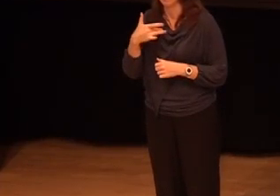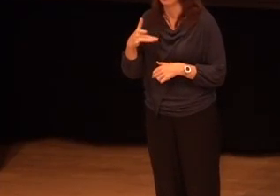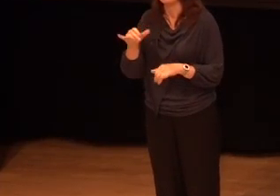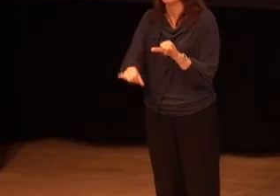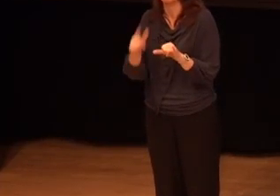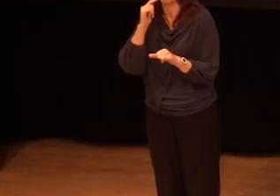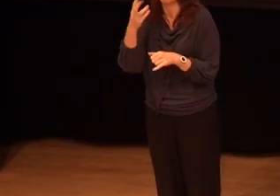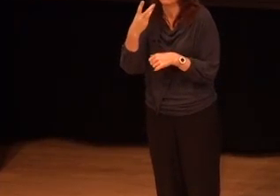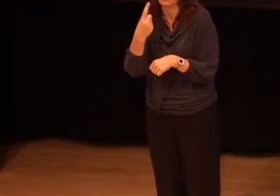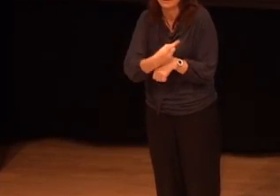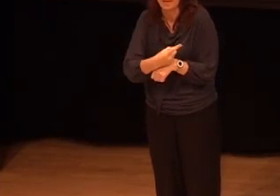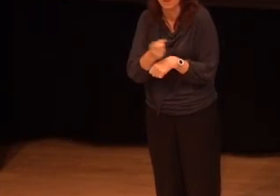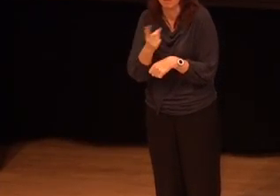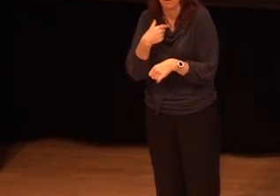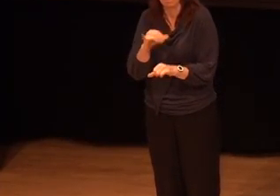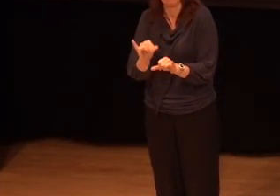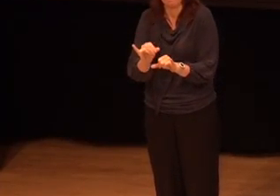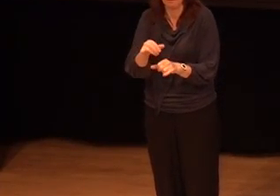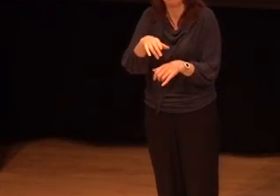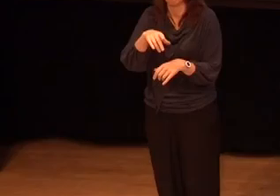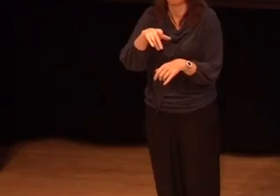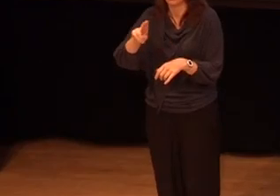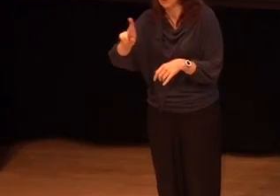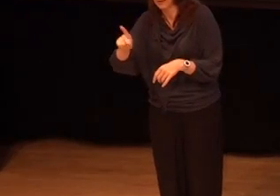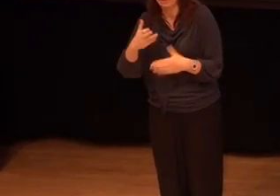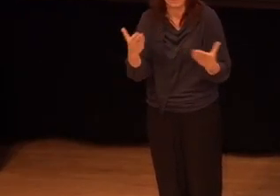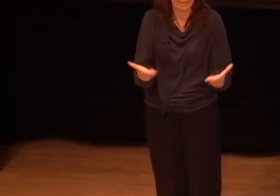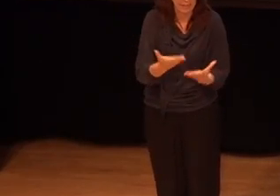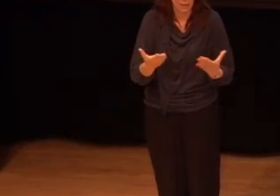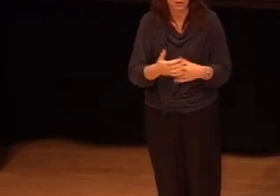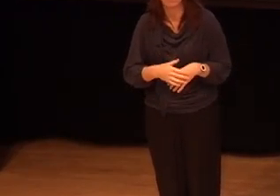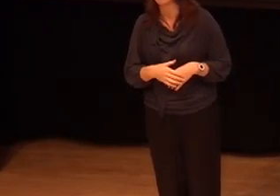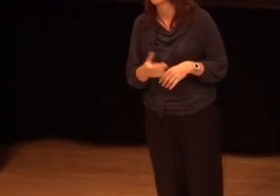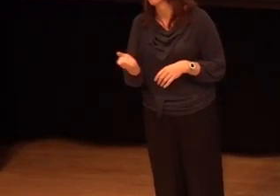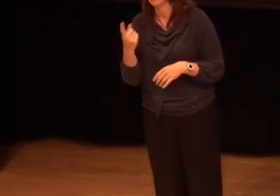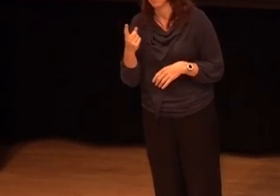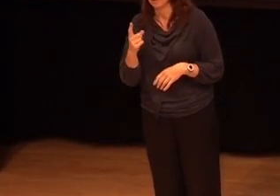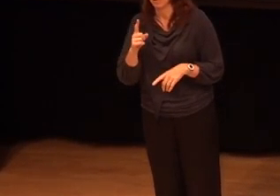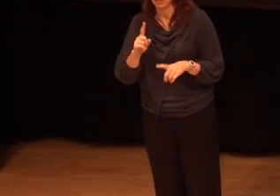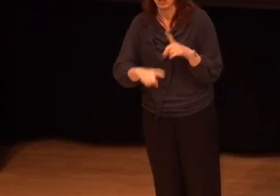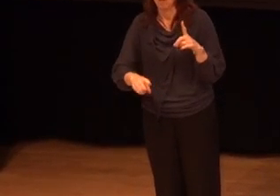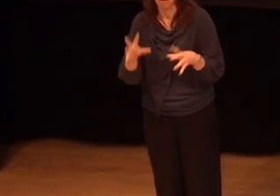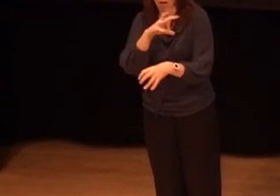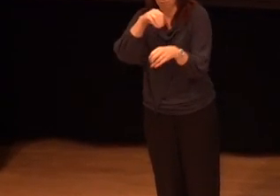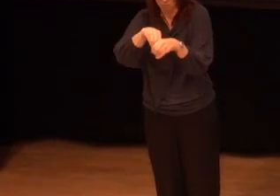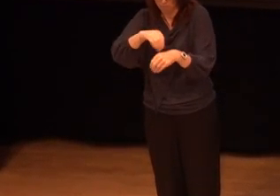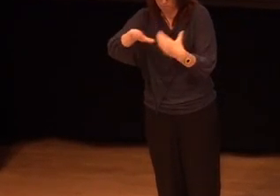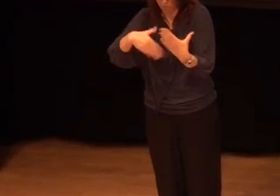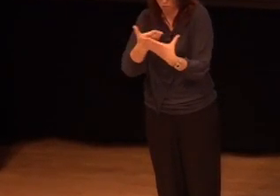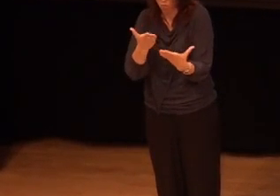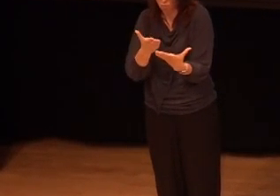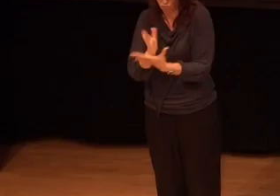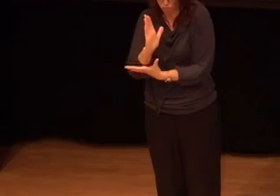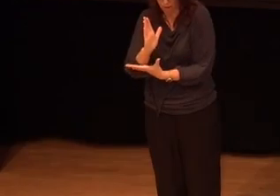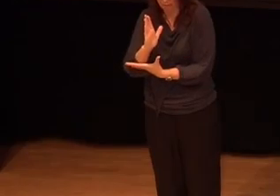days. So the way I look at this film now is that it's not definitive. I mean, you can't fit the whole rights movement into one film. There